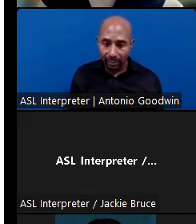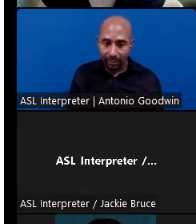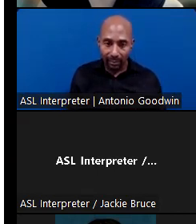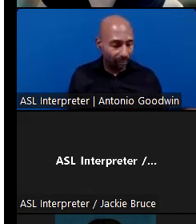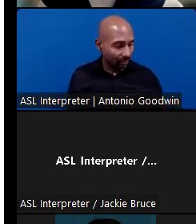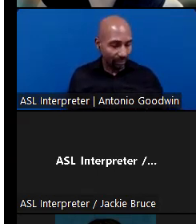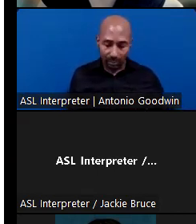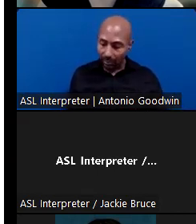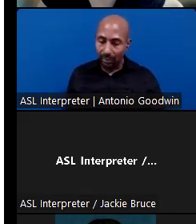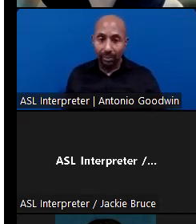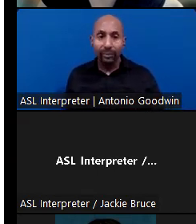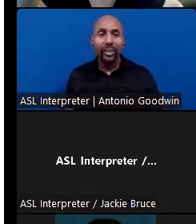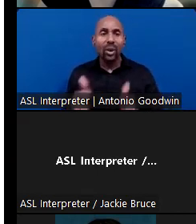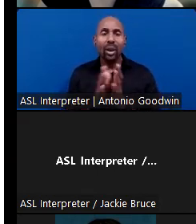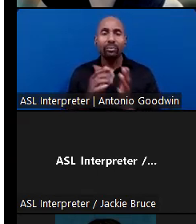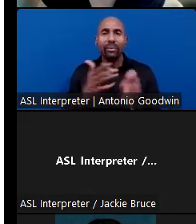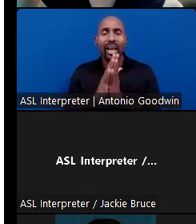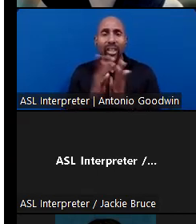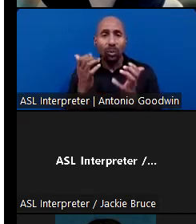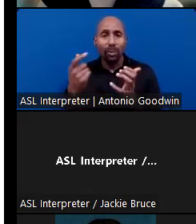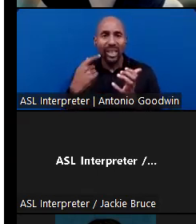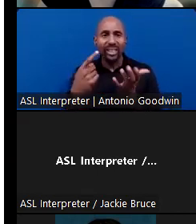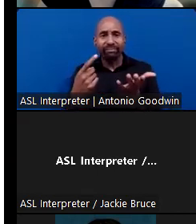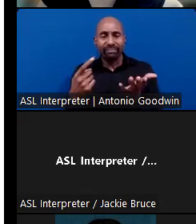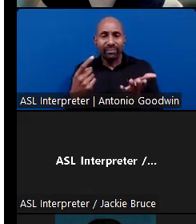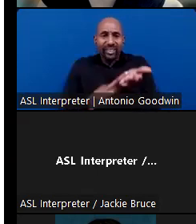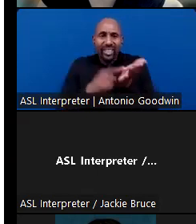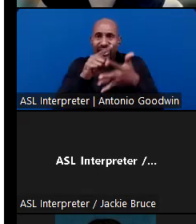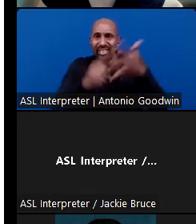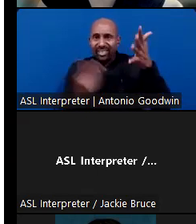just some newer information?